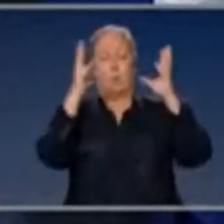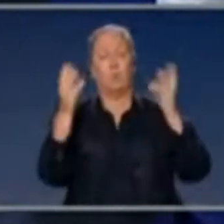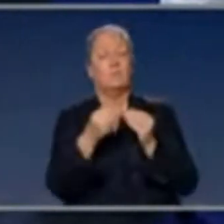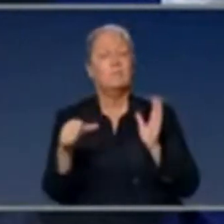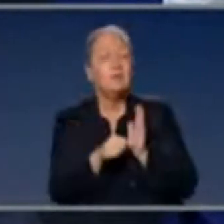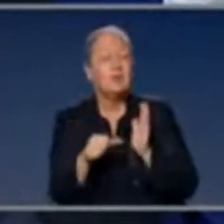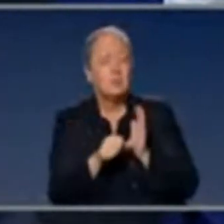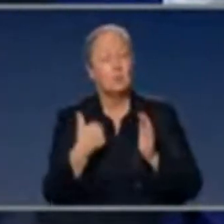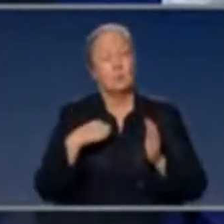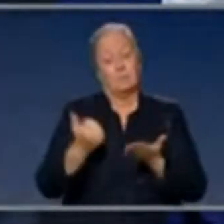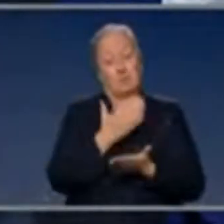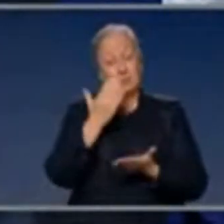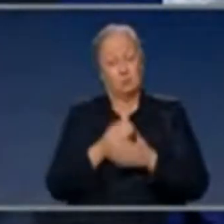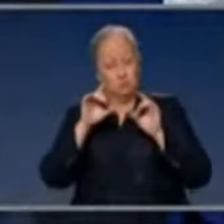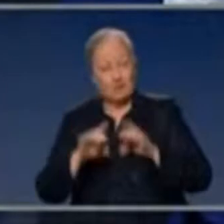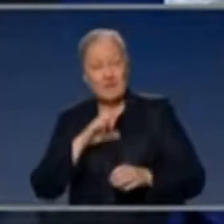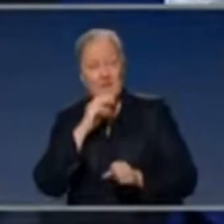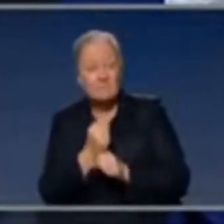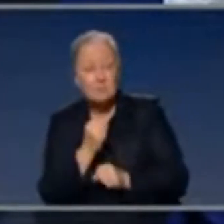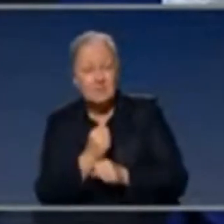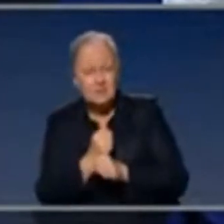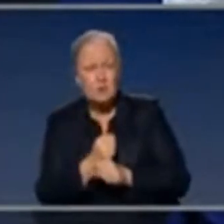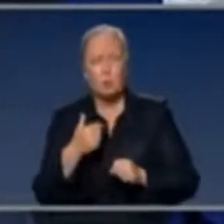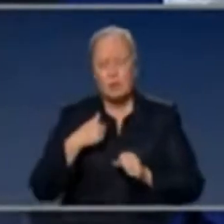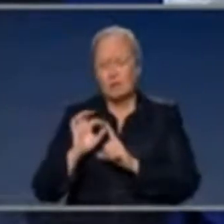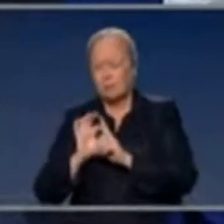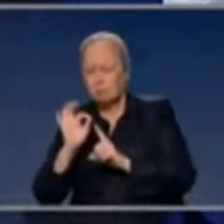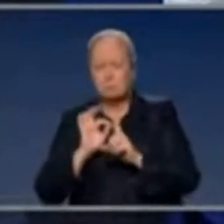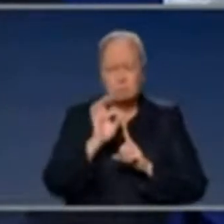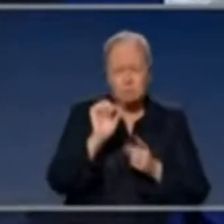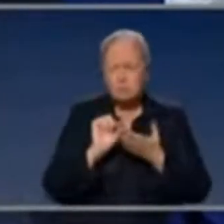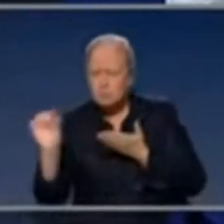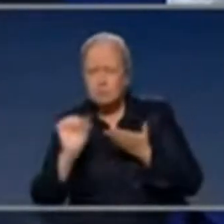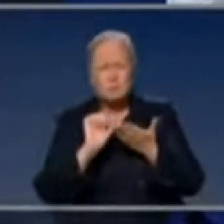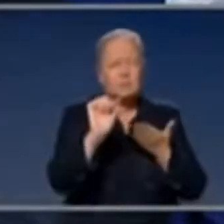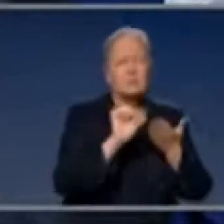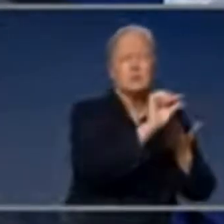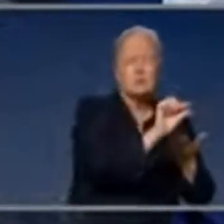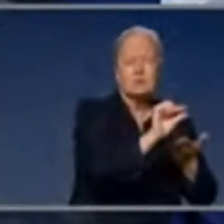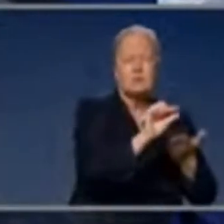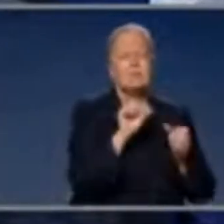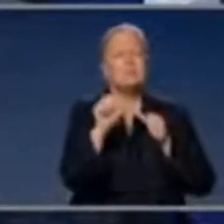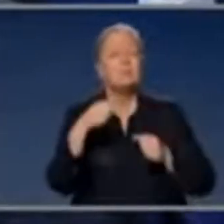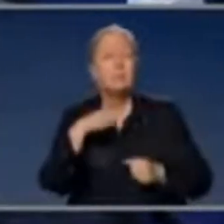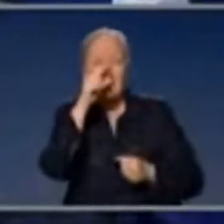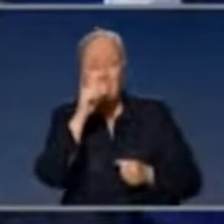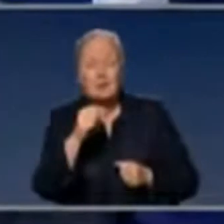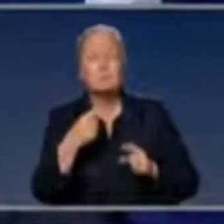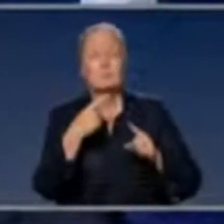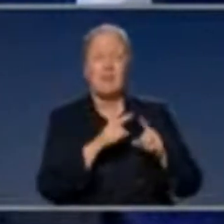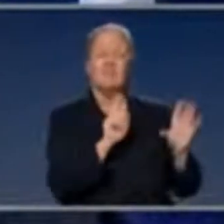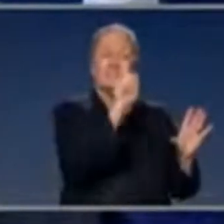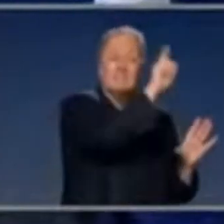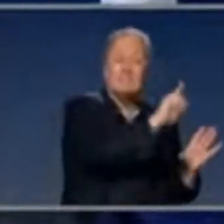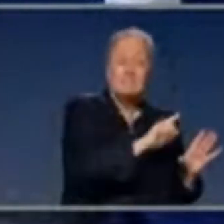together to make sure what the Commonwealth is doing, while we would be doing things in 100% capacity on our own right. Equally, state governments